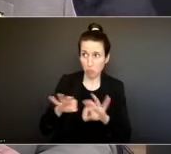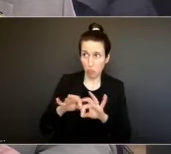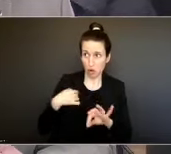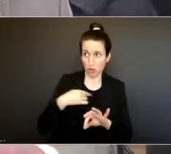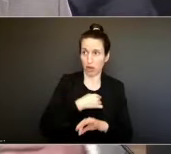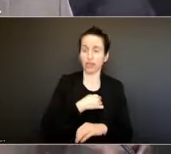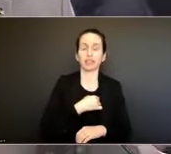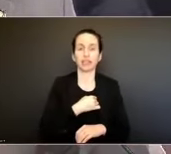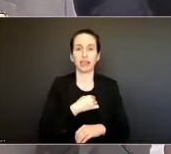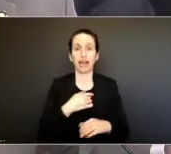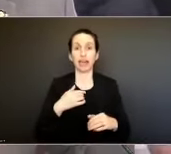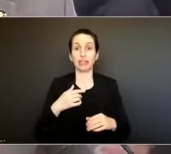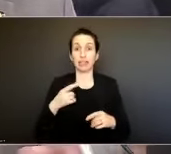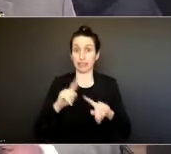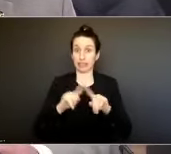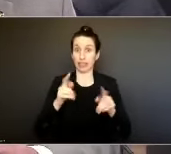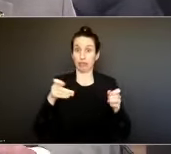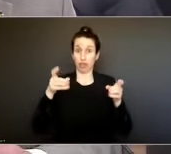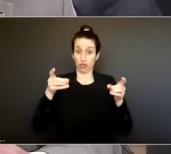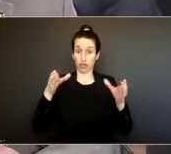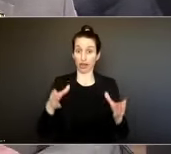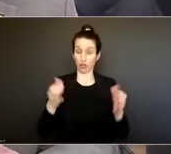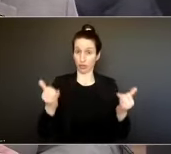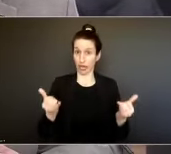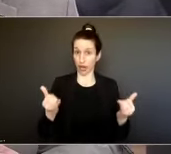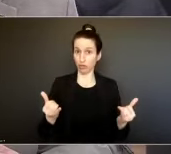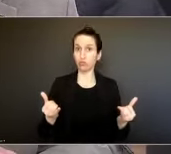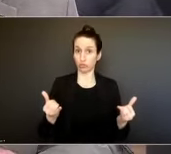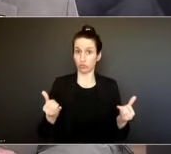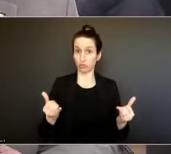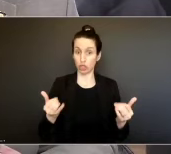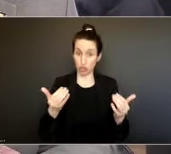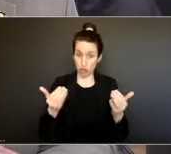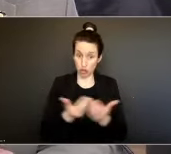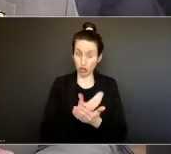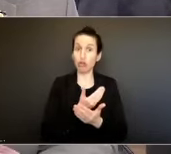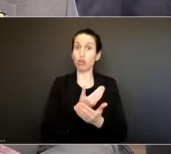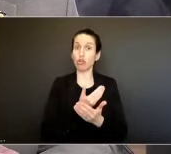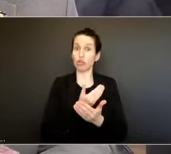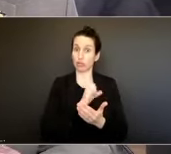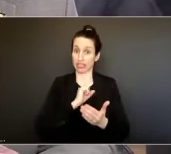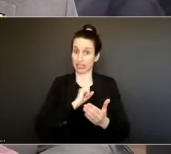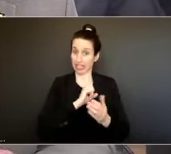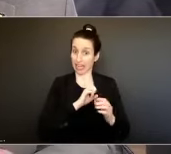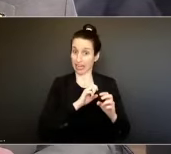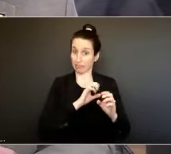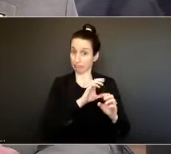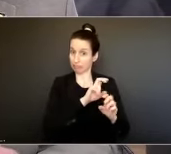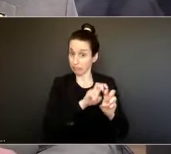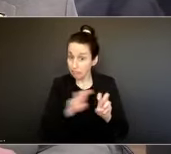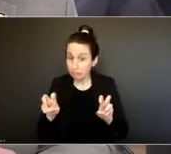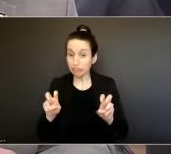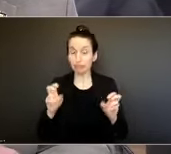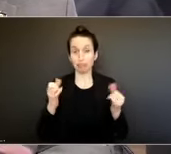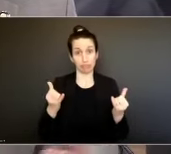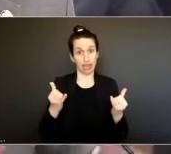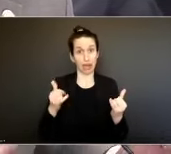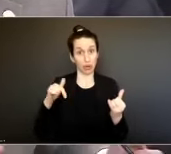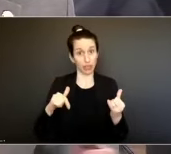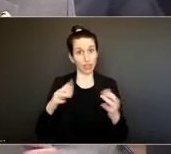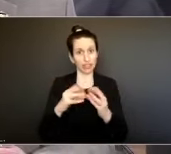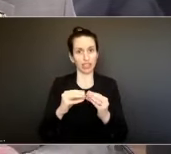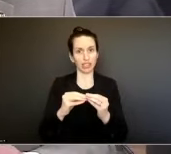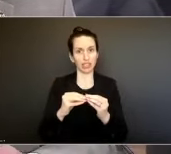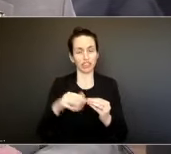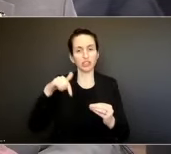do have a new assembly here in this session. And so we are bringing this concept back with the